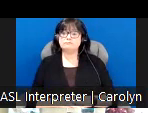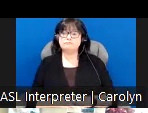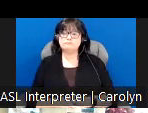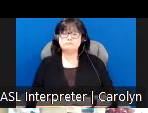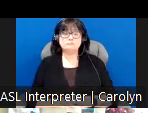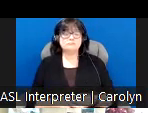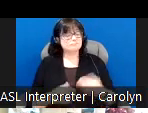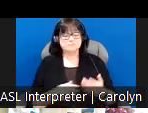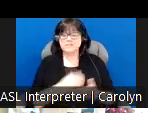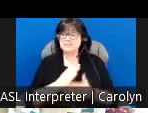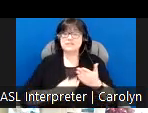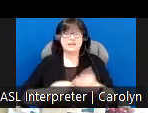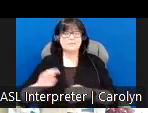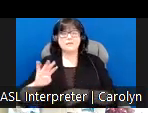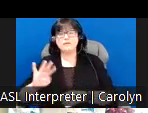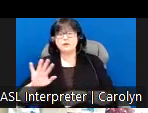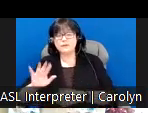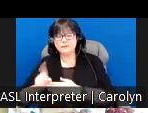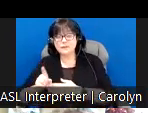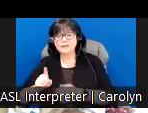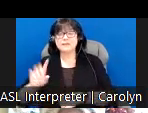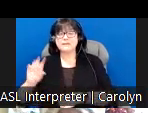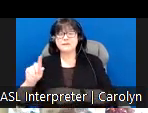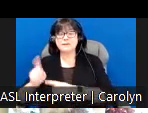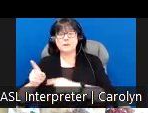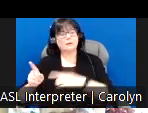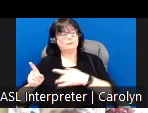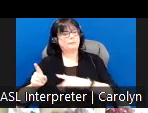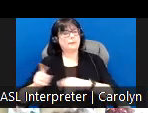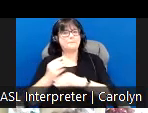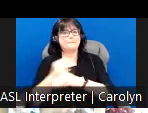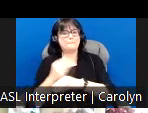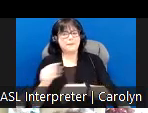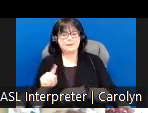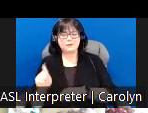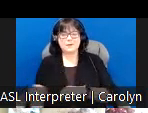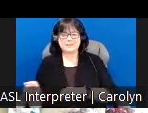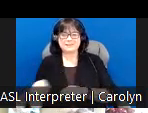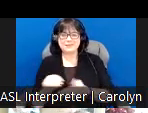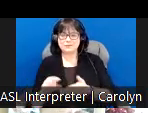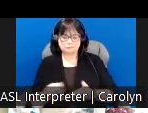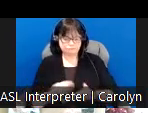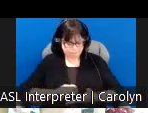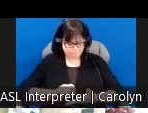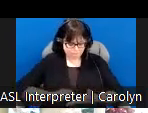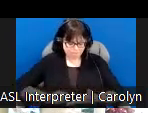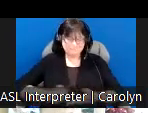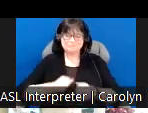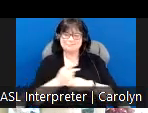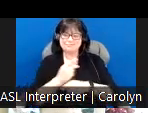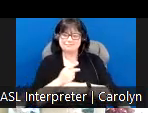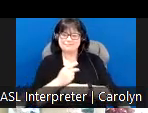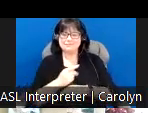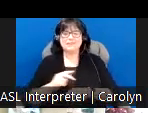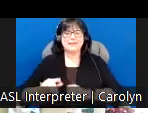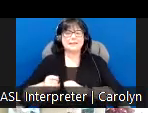50 minutes. Those are usually the math questions where students are busy writing out their answers and whatnot. So the math assessment